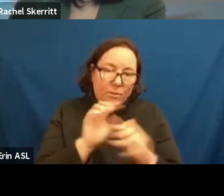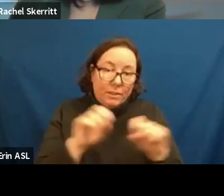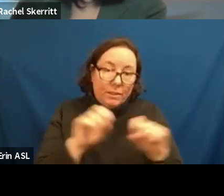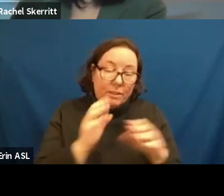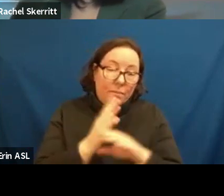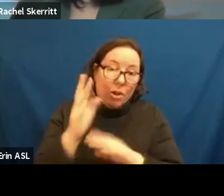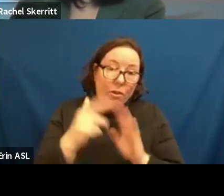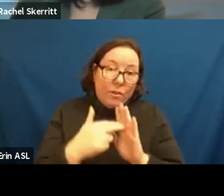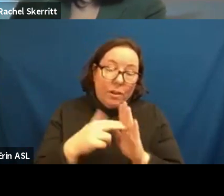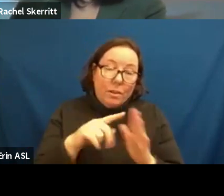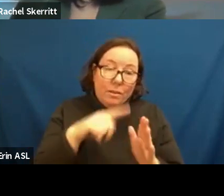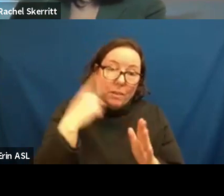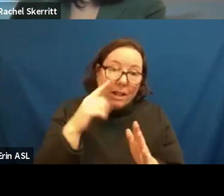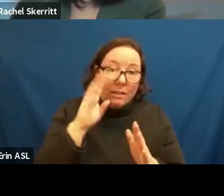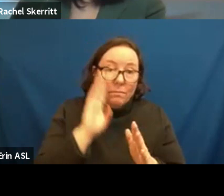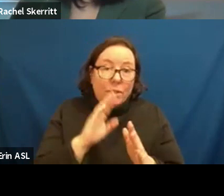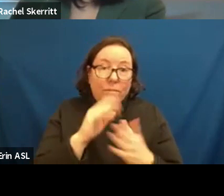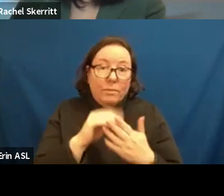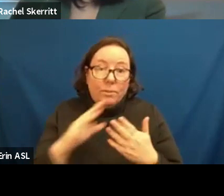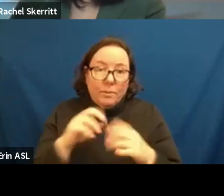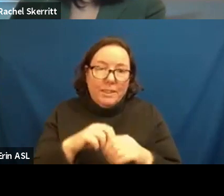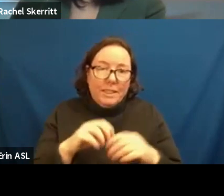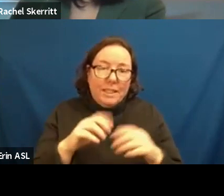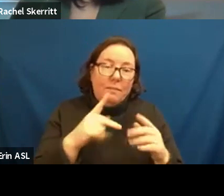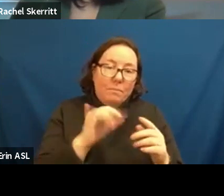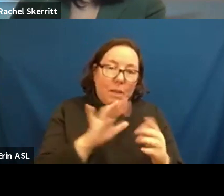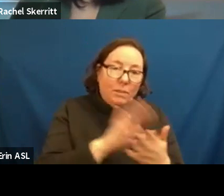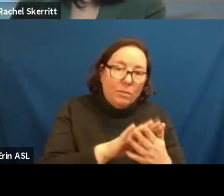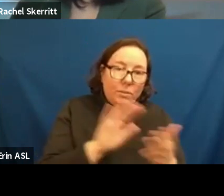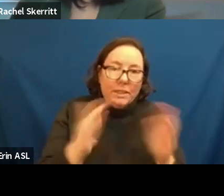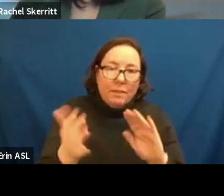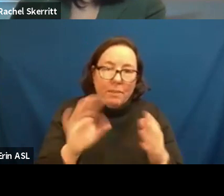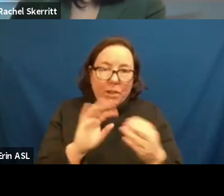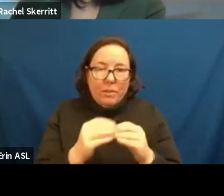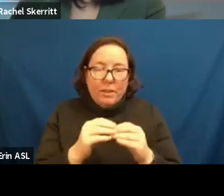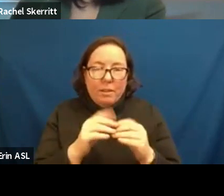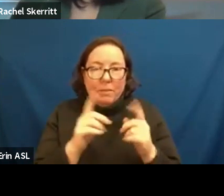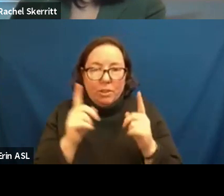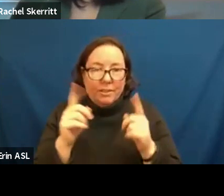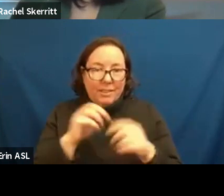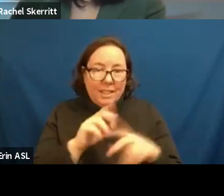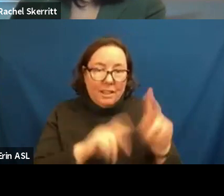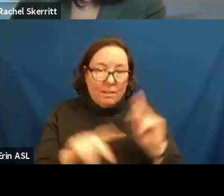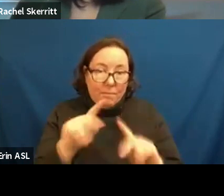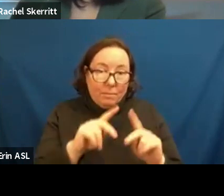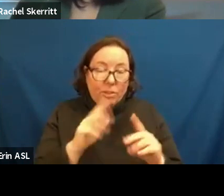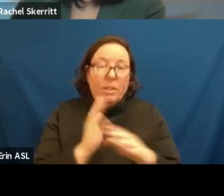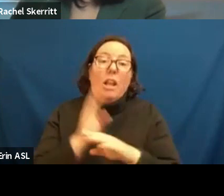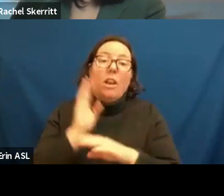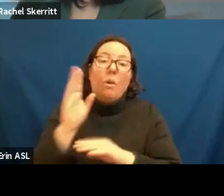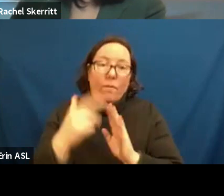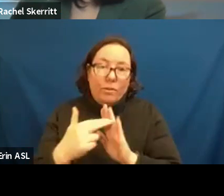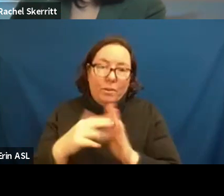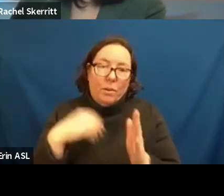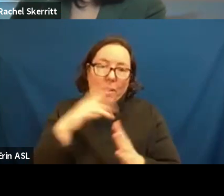of Black and Brown students in our public grade schools and middle schools as compared to their numbers in the city's population, and in the overrepresentation of